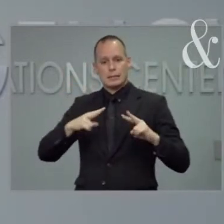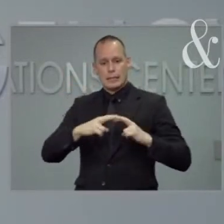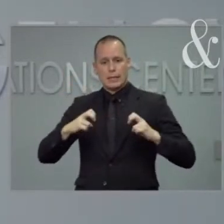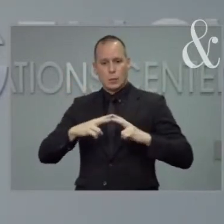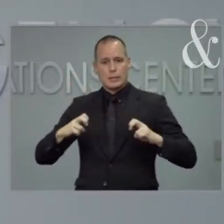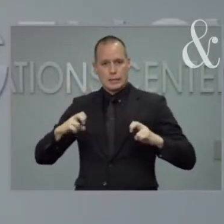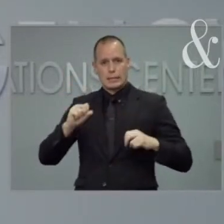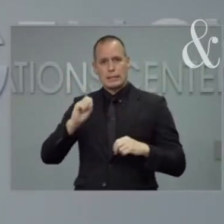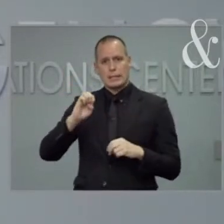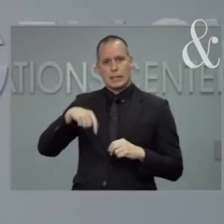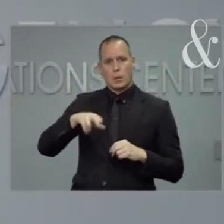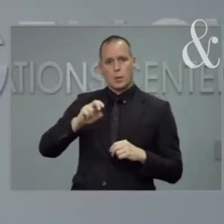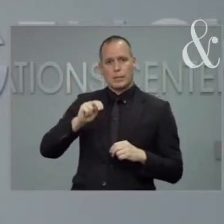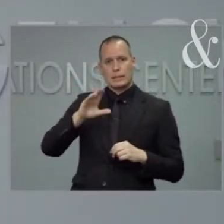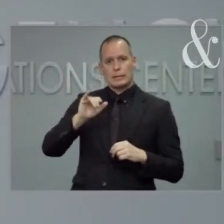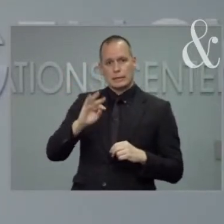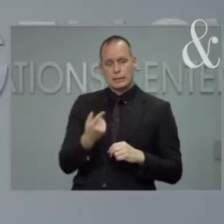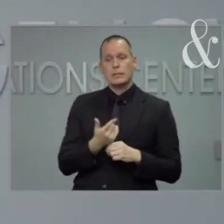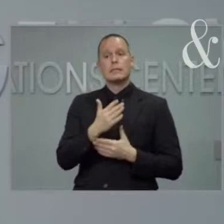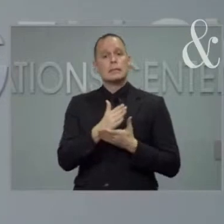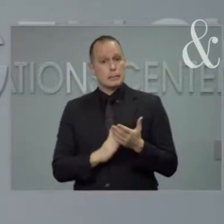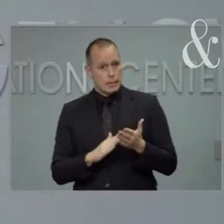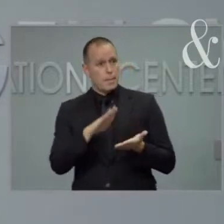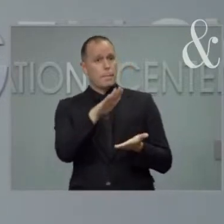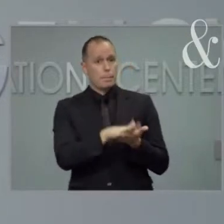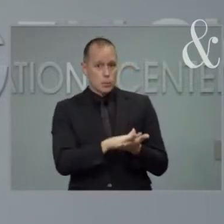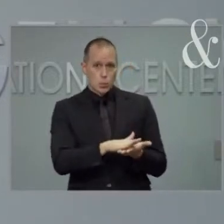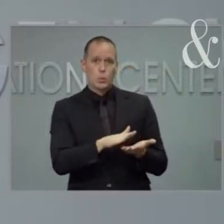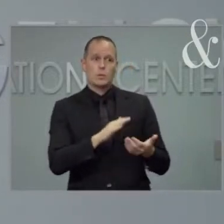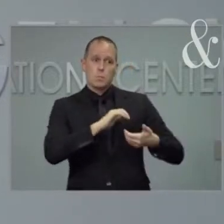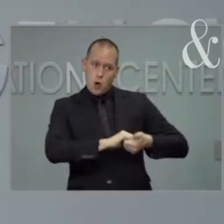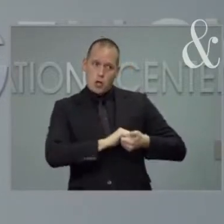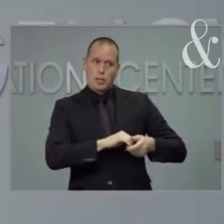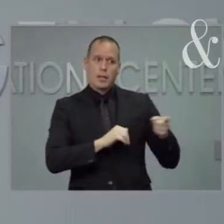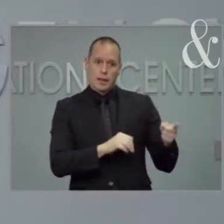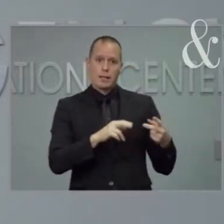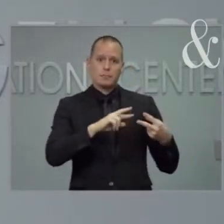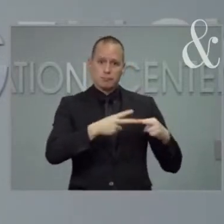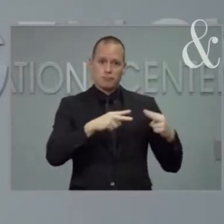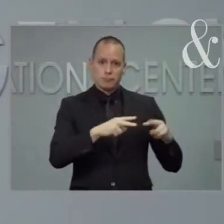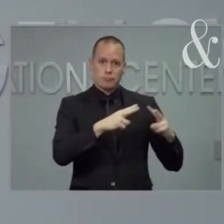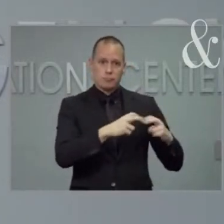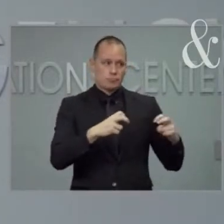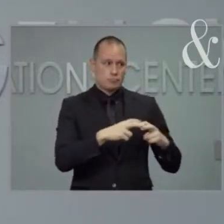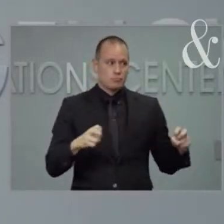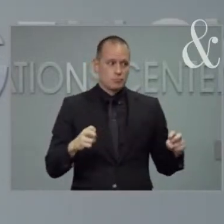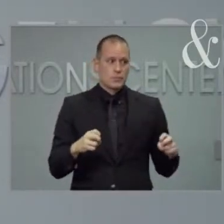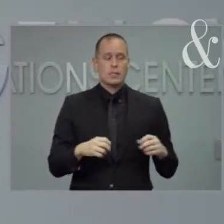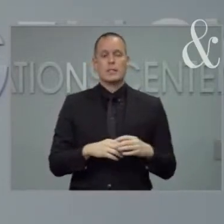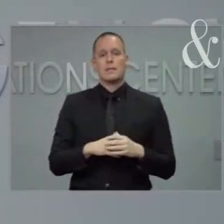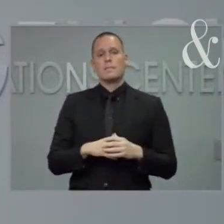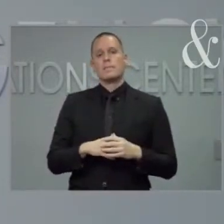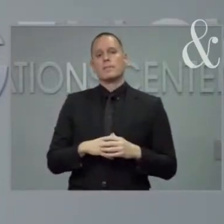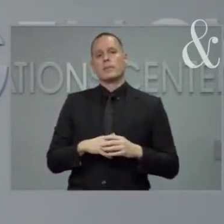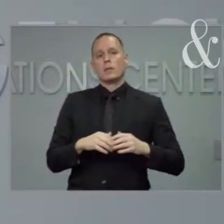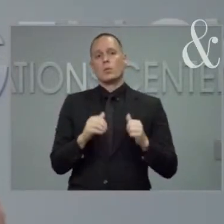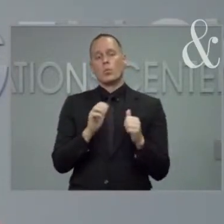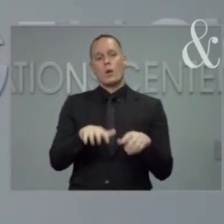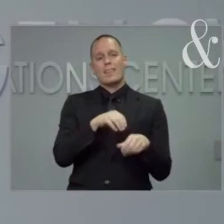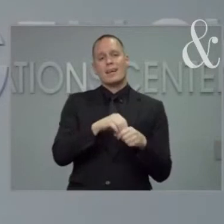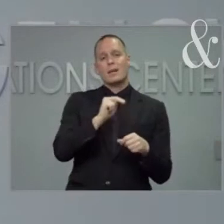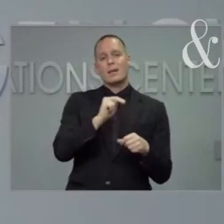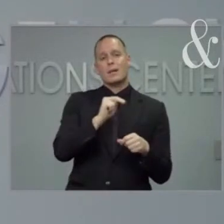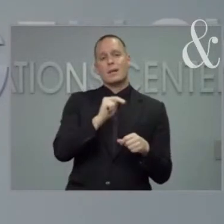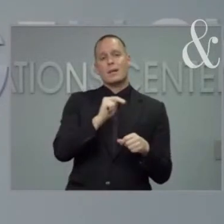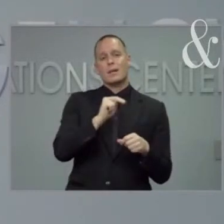on among some of our academic research partners. So we are working to make sure we can share all of that information within North Carolina and